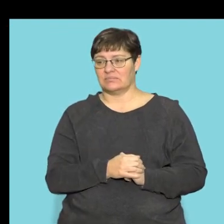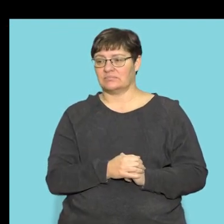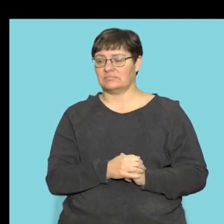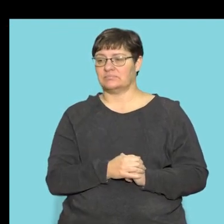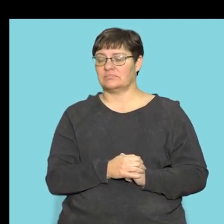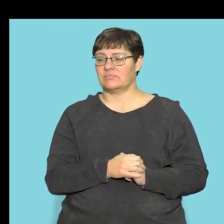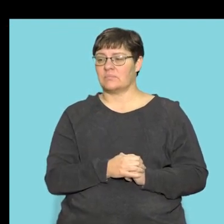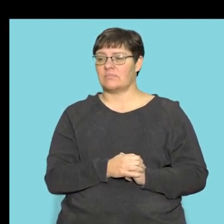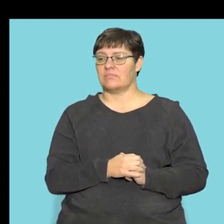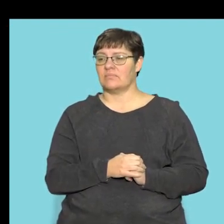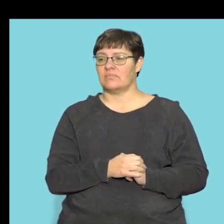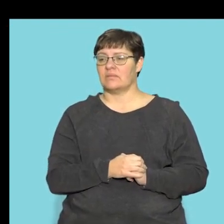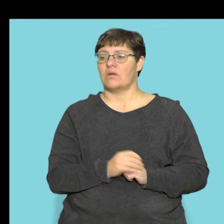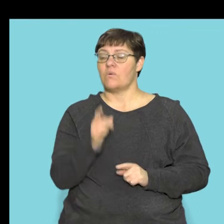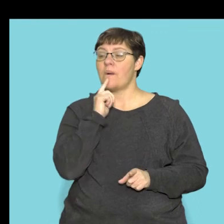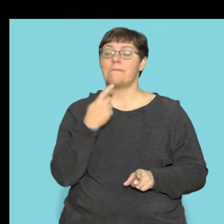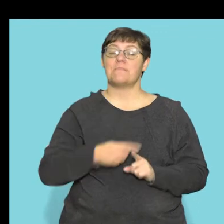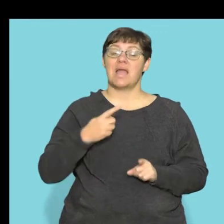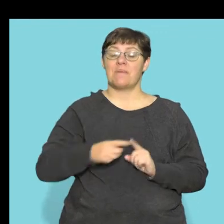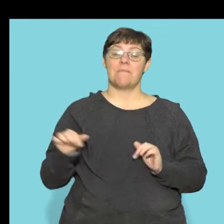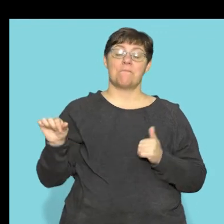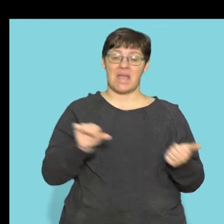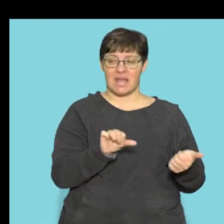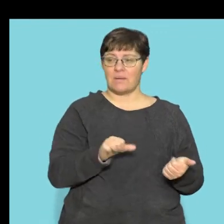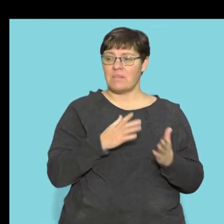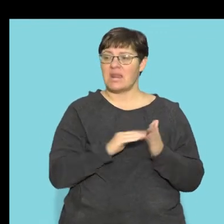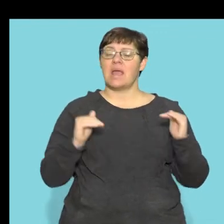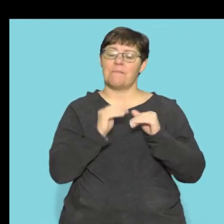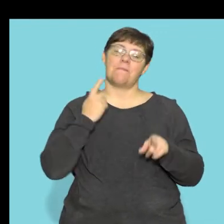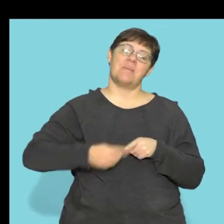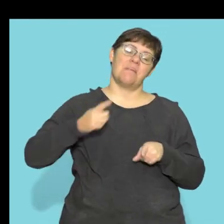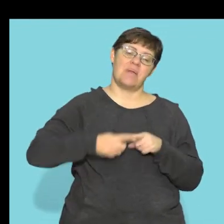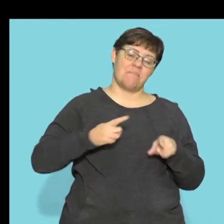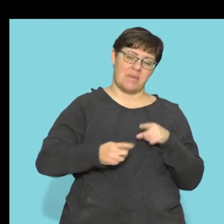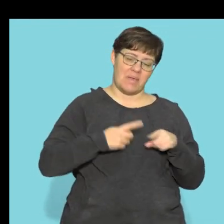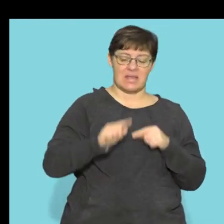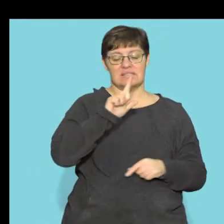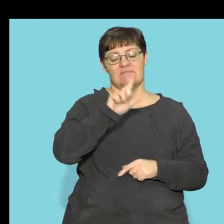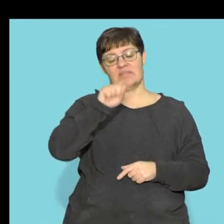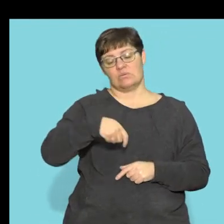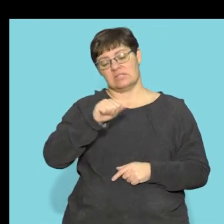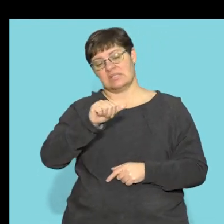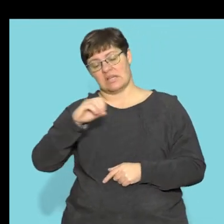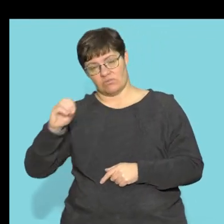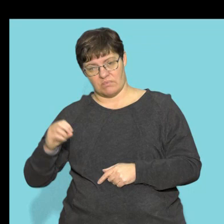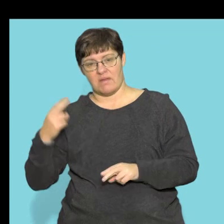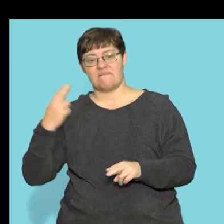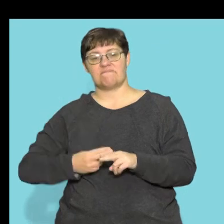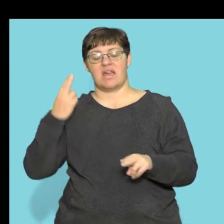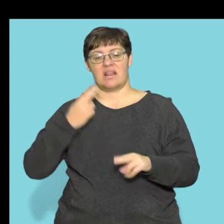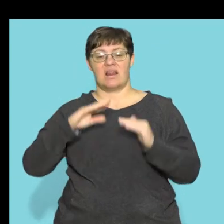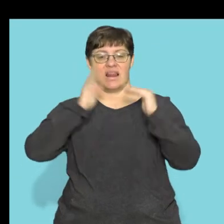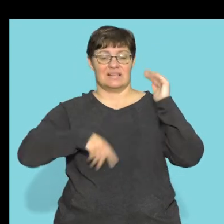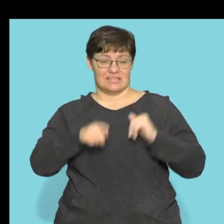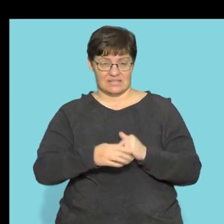this particular thing. And then they say you repay the loan by means of equal monthly payment of